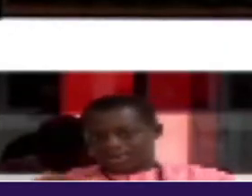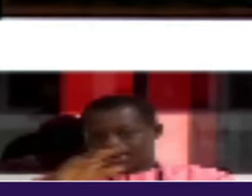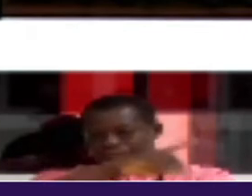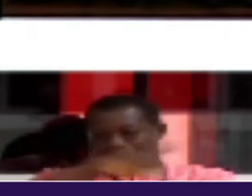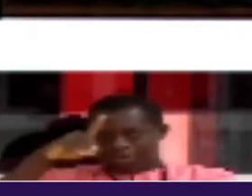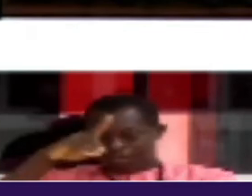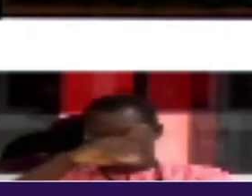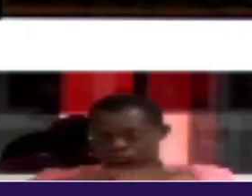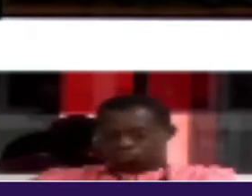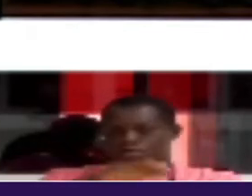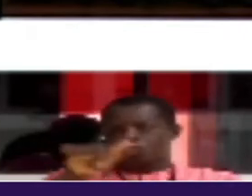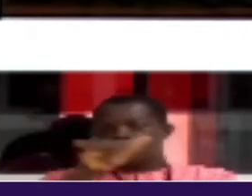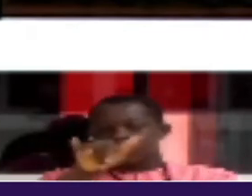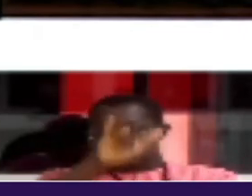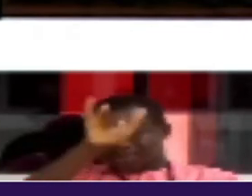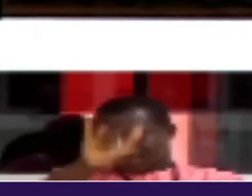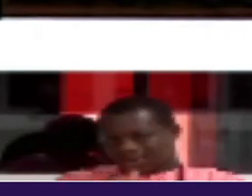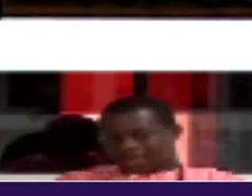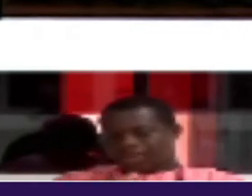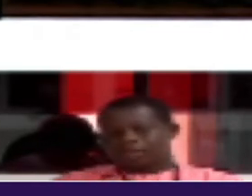year? That was